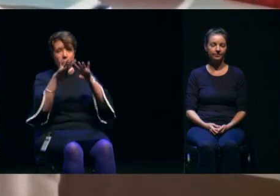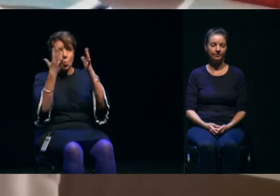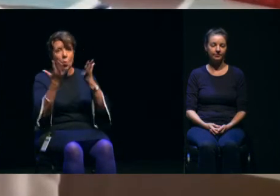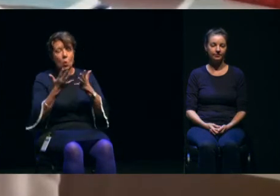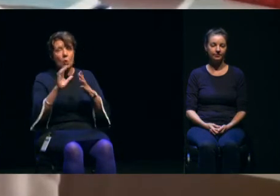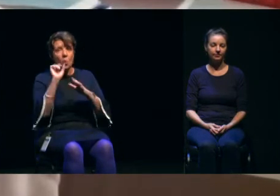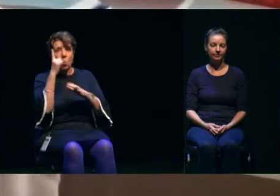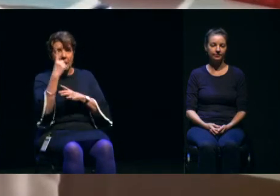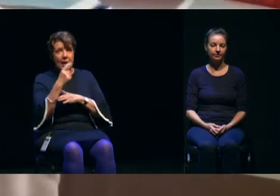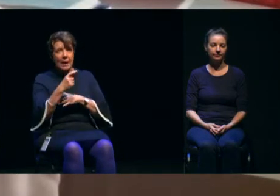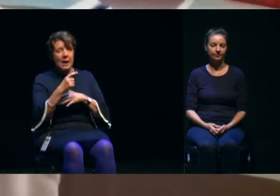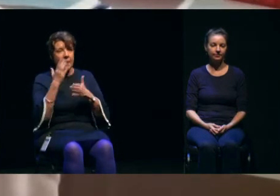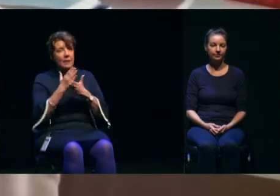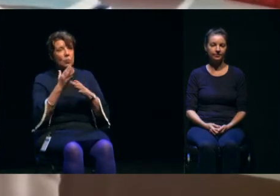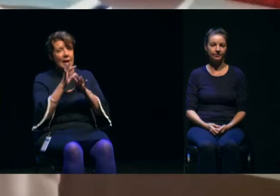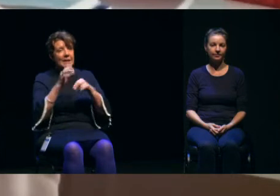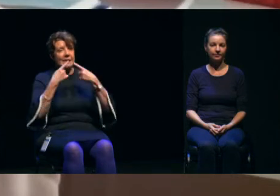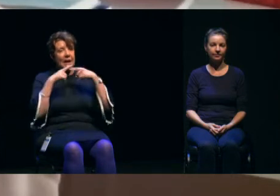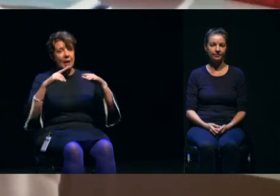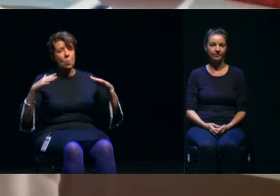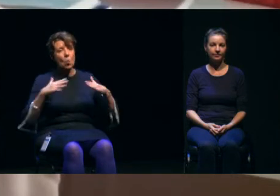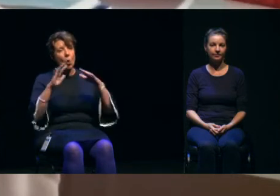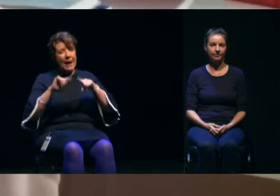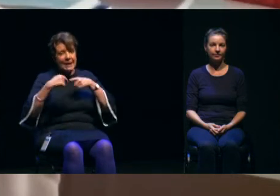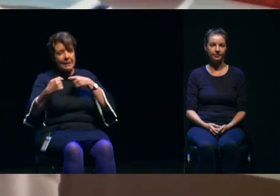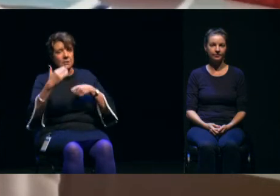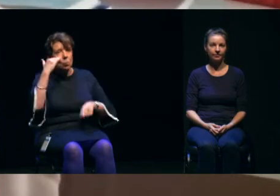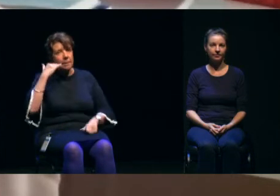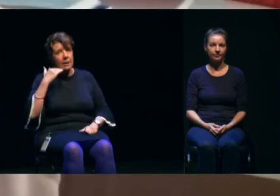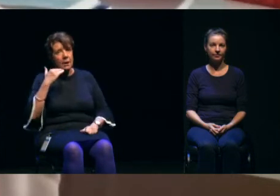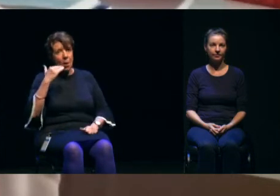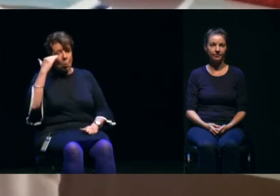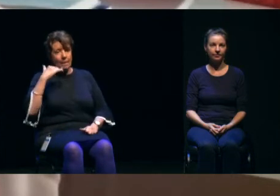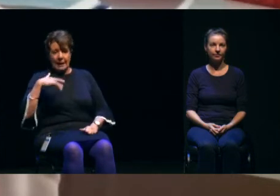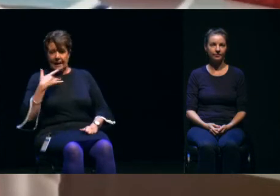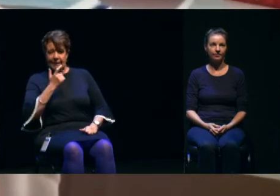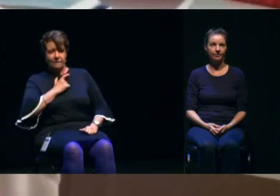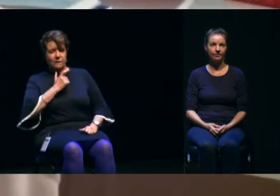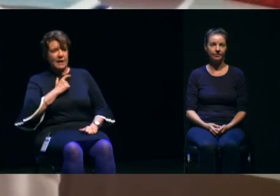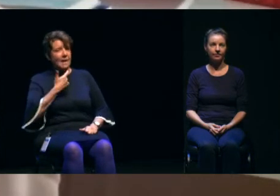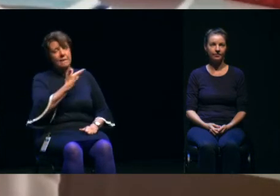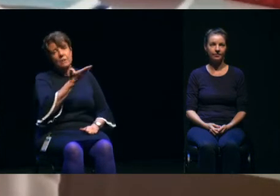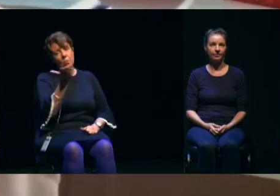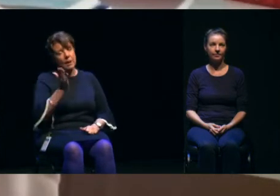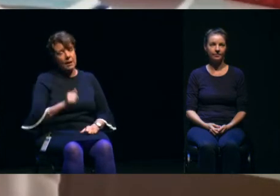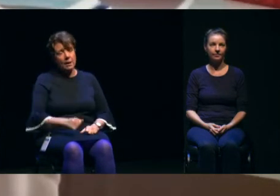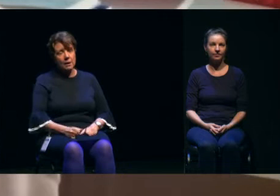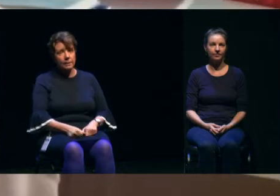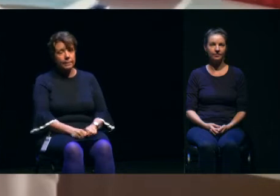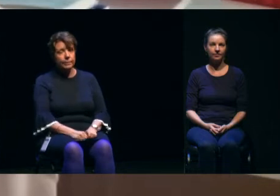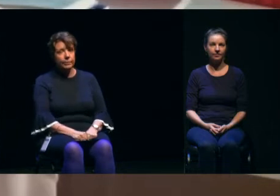there is an undeclared war against women. Women live in fear everywhere. We have it in